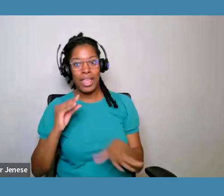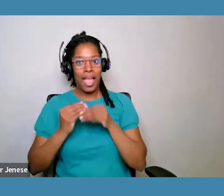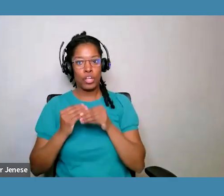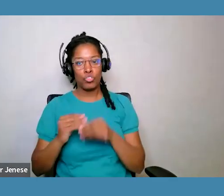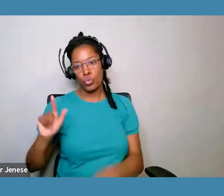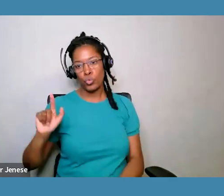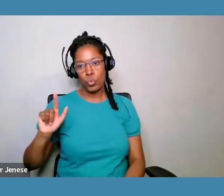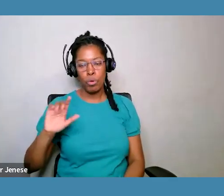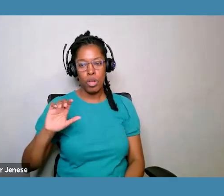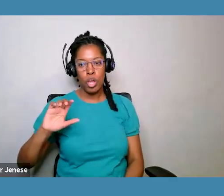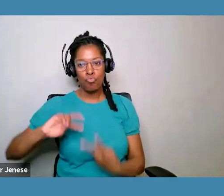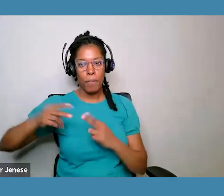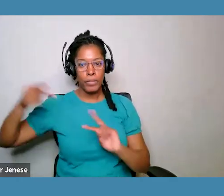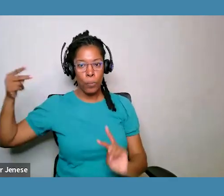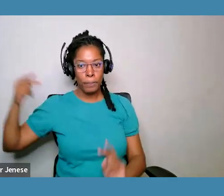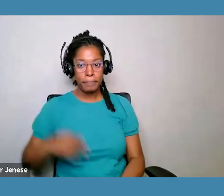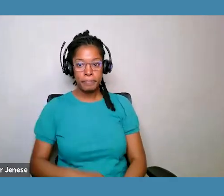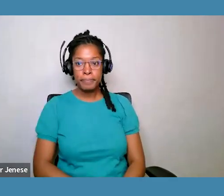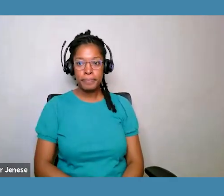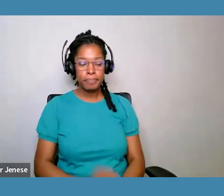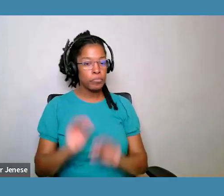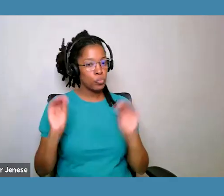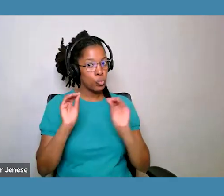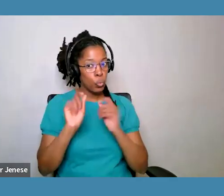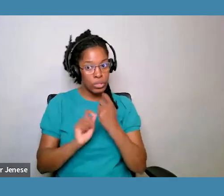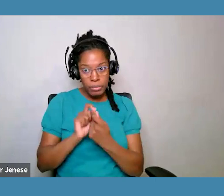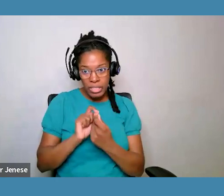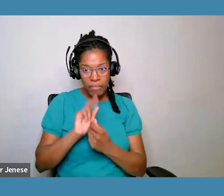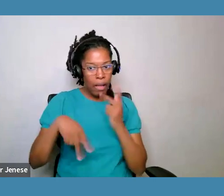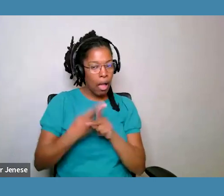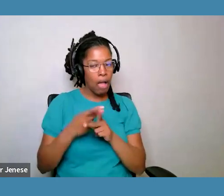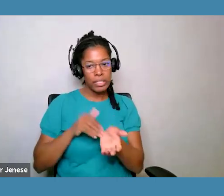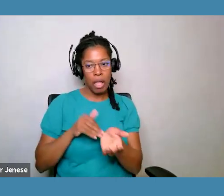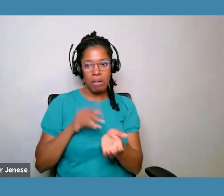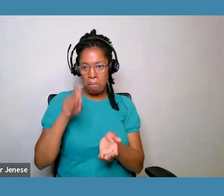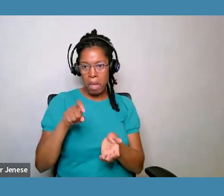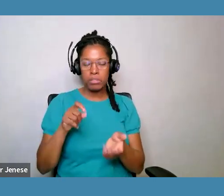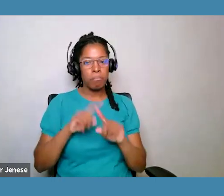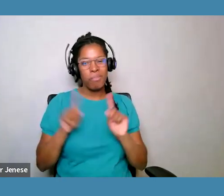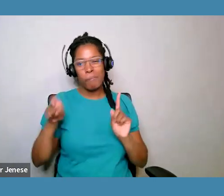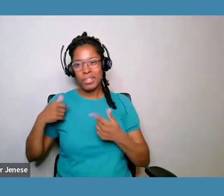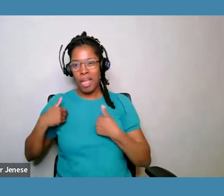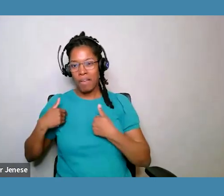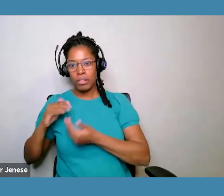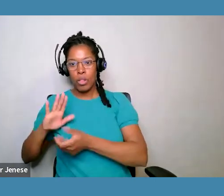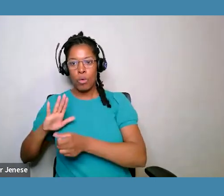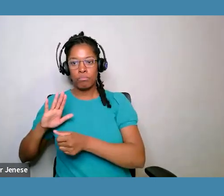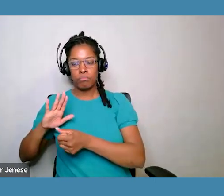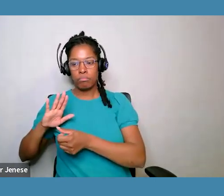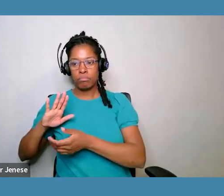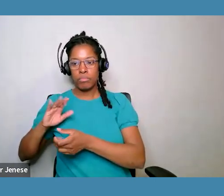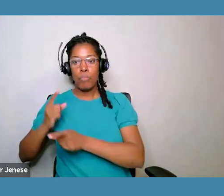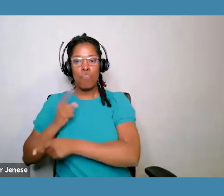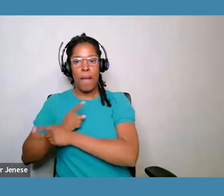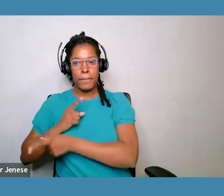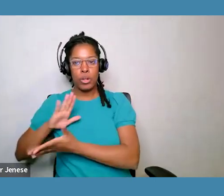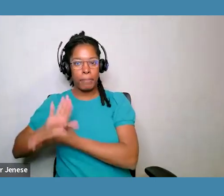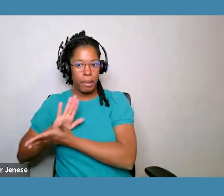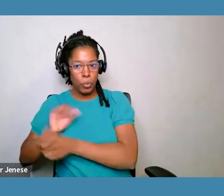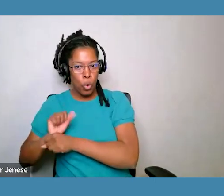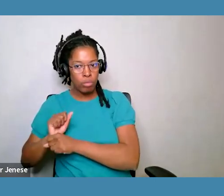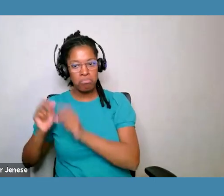21. No specific type of doctor has to perform that. You just need to have the proper chromosome